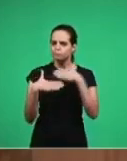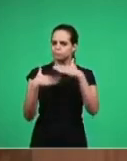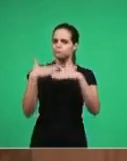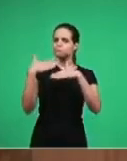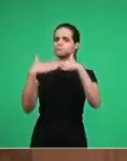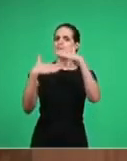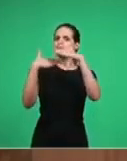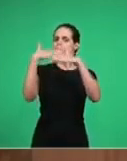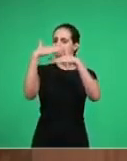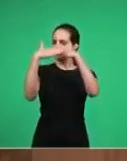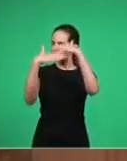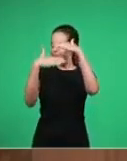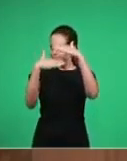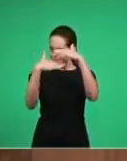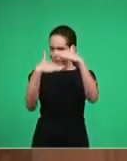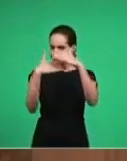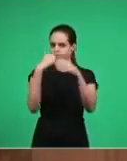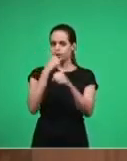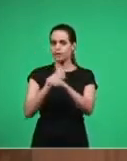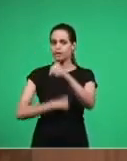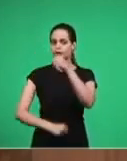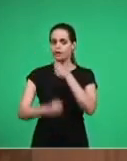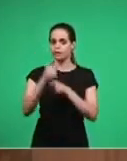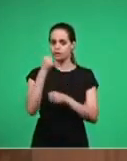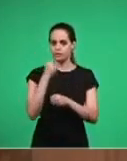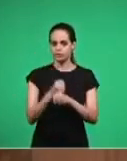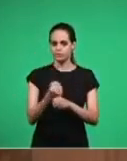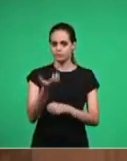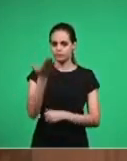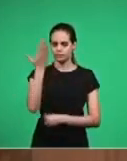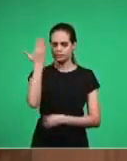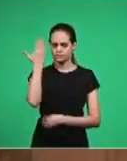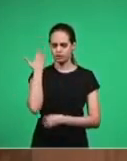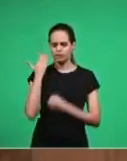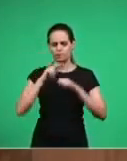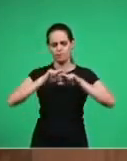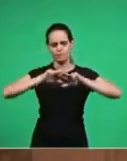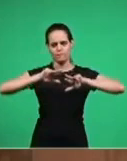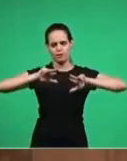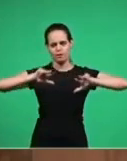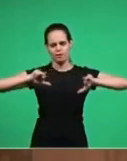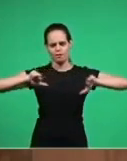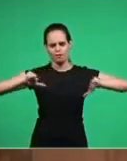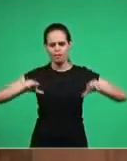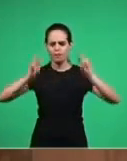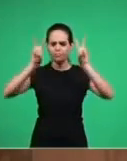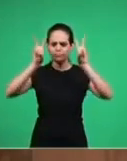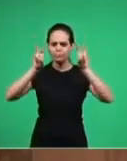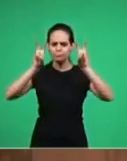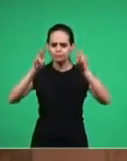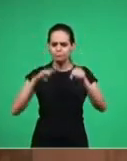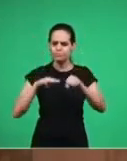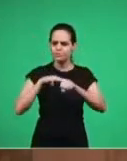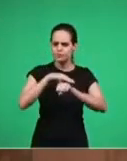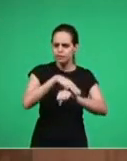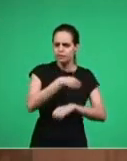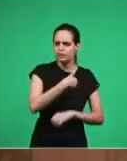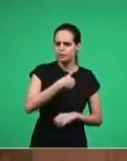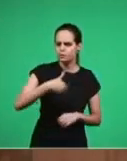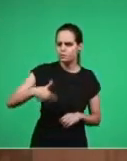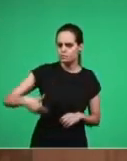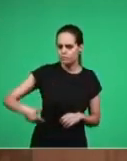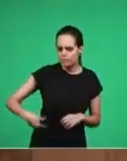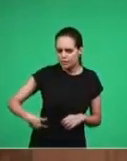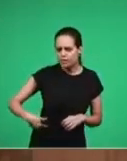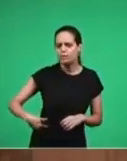that we are trying to perfect, we're in the path of perfecting our ministry.